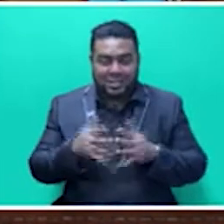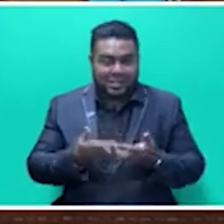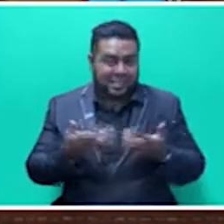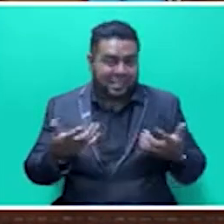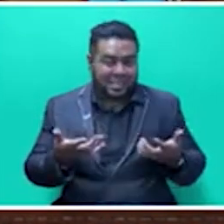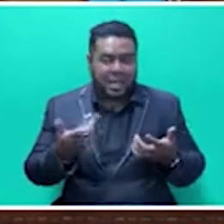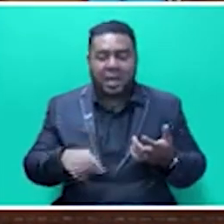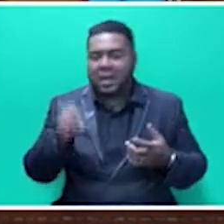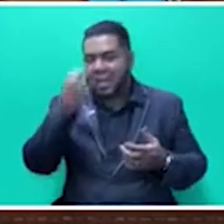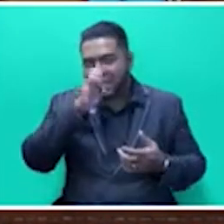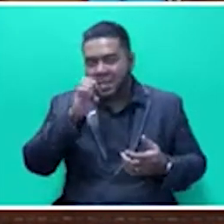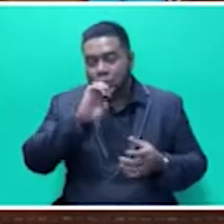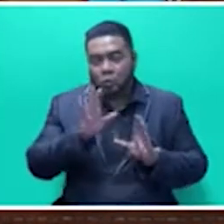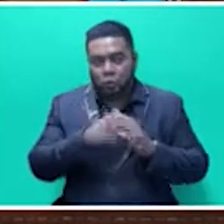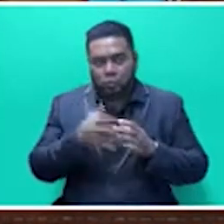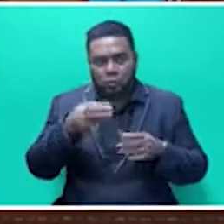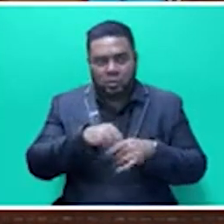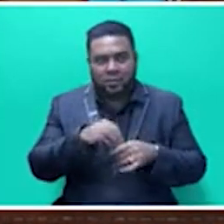or ethnic groups within Fiji.